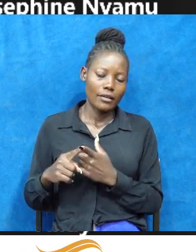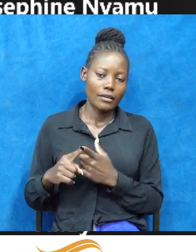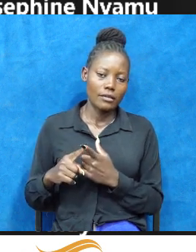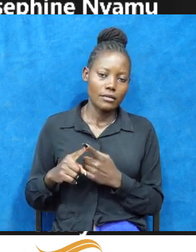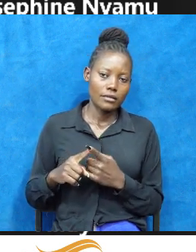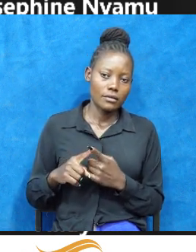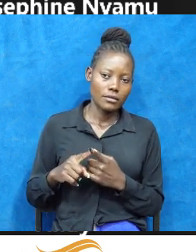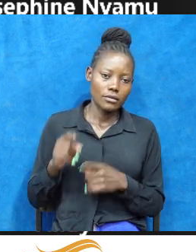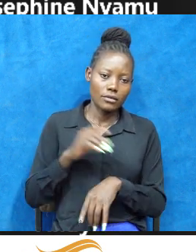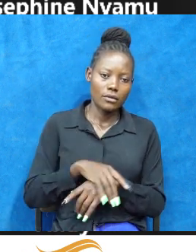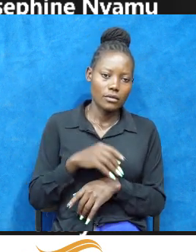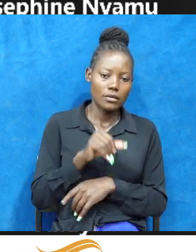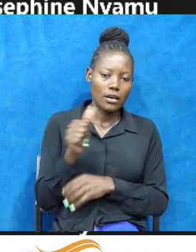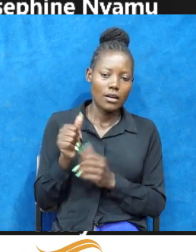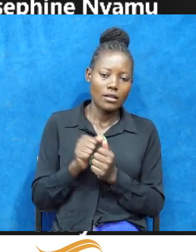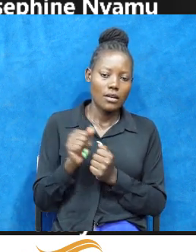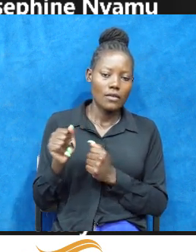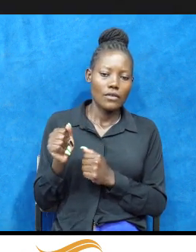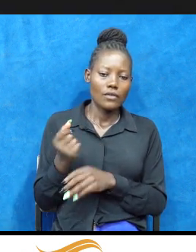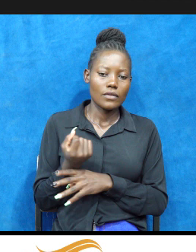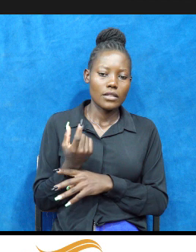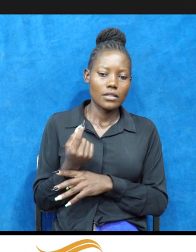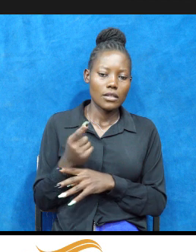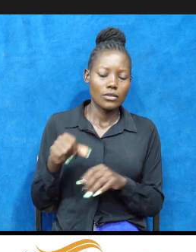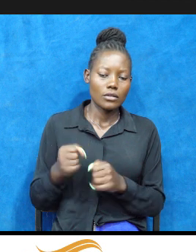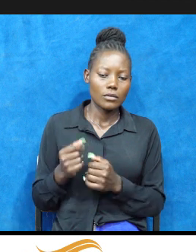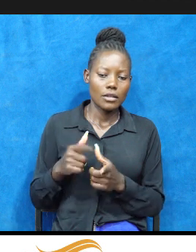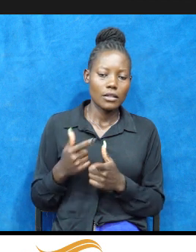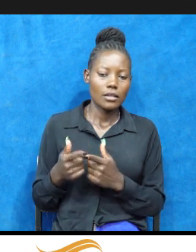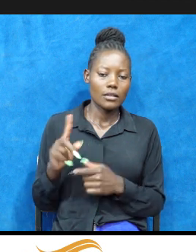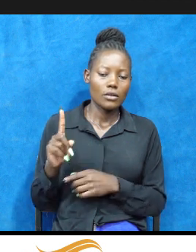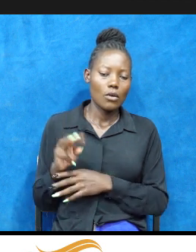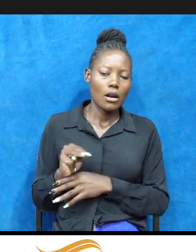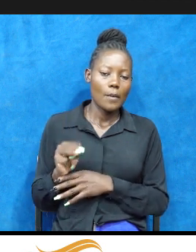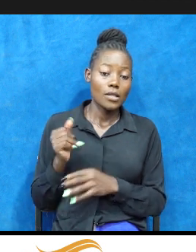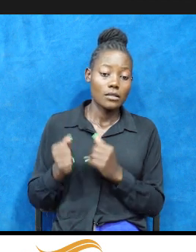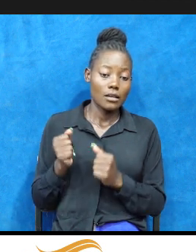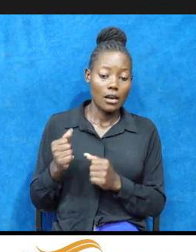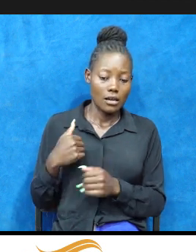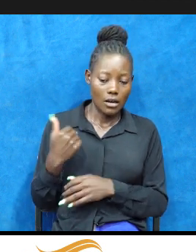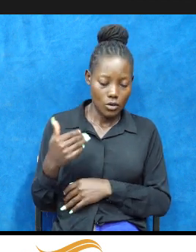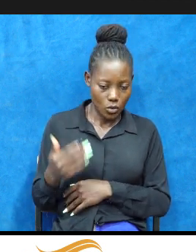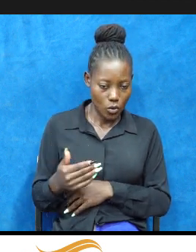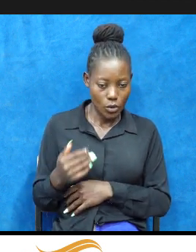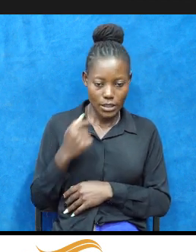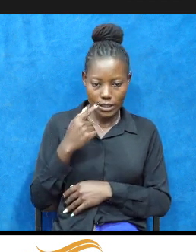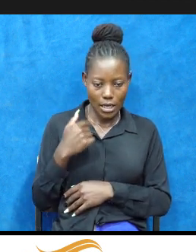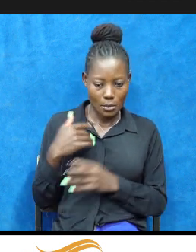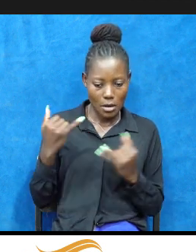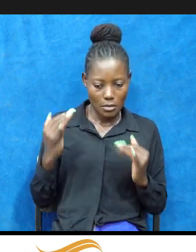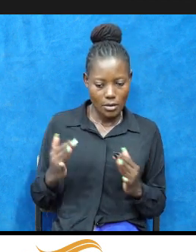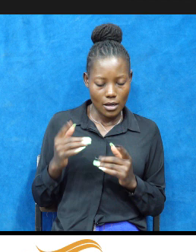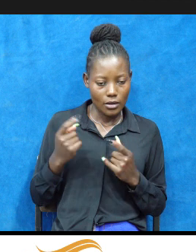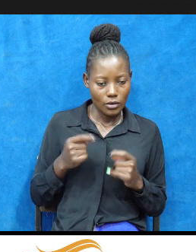maybe another 15 second break and then go into a 1 minute run. And I usually give my athletes a goal to try